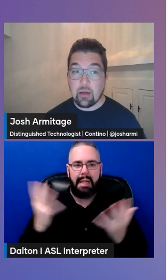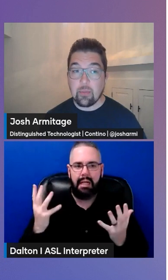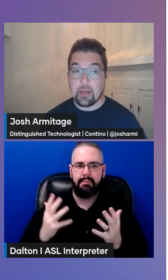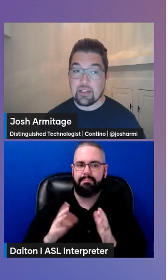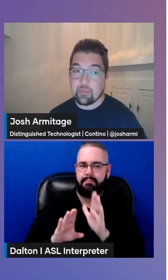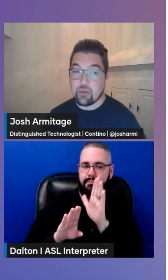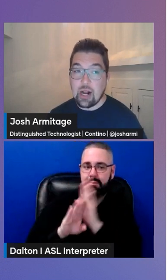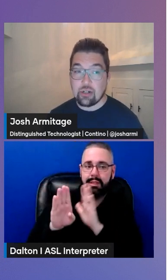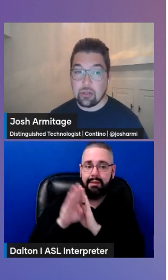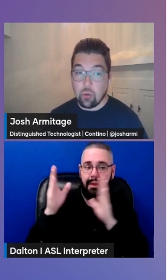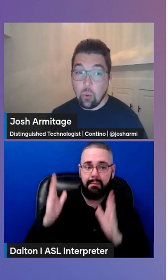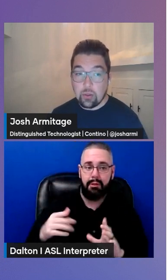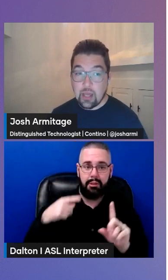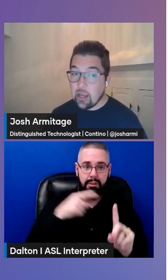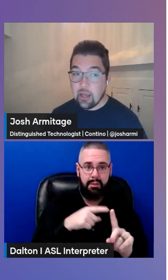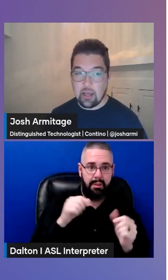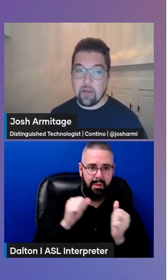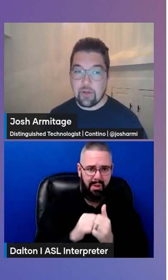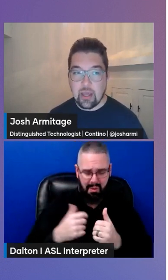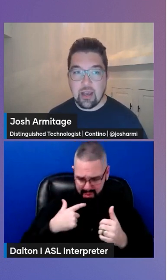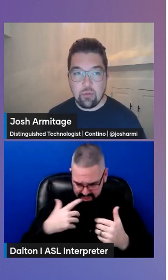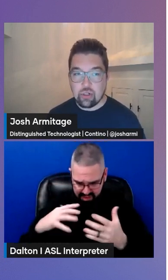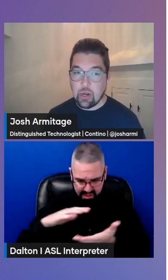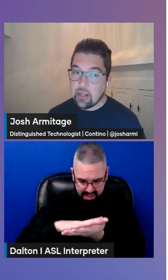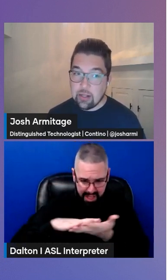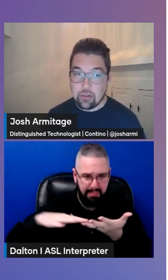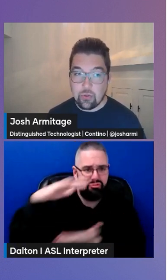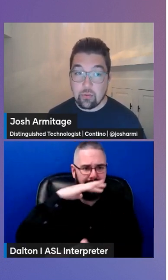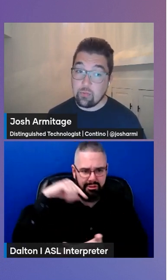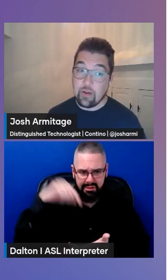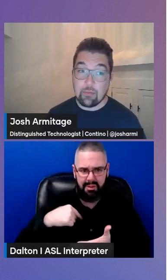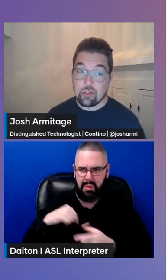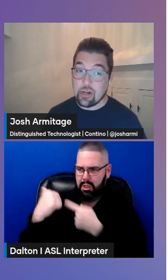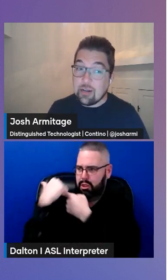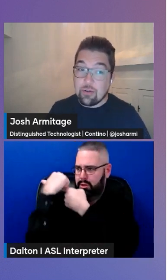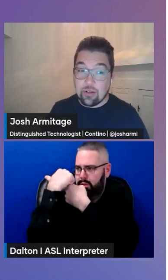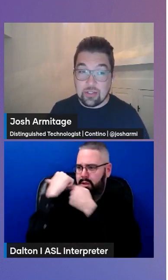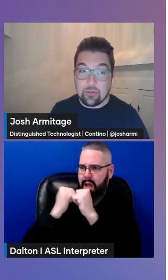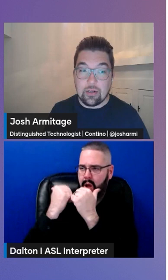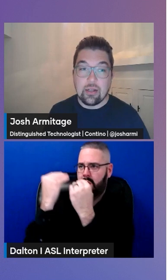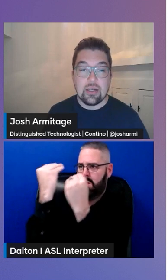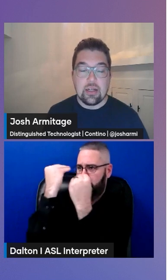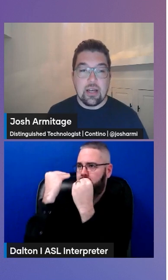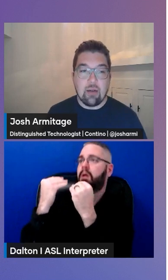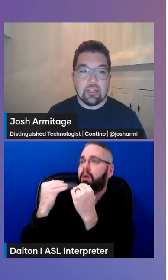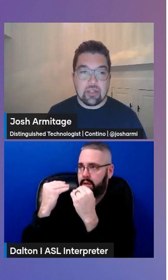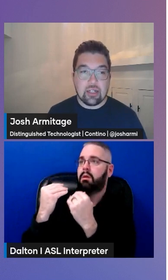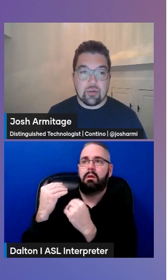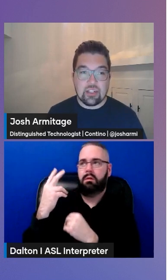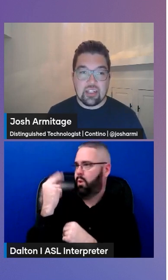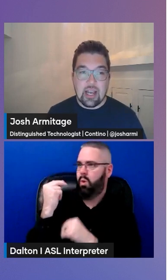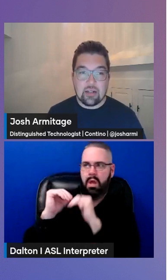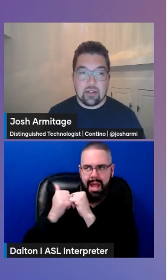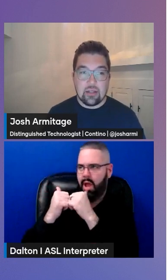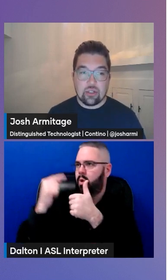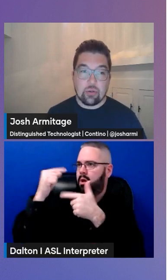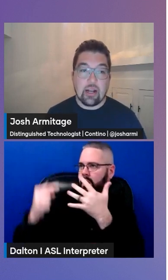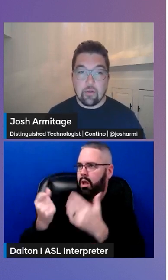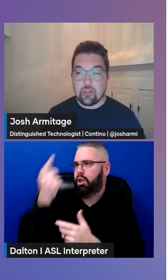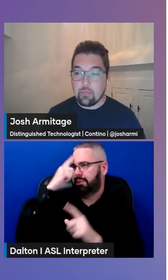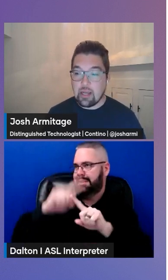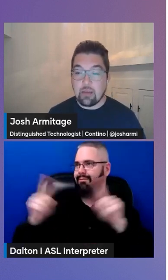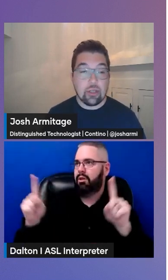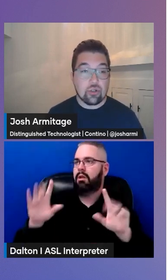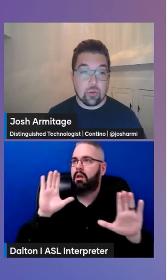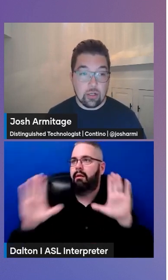we come up against abstraction all day, every day. We're trained how to do it. We're very much trained how not to do it. And we start to understand the